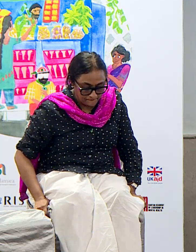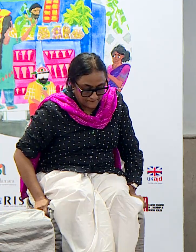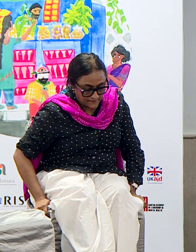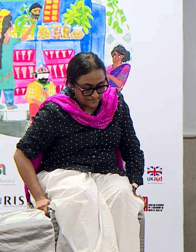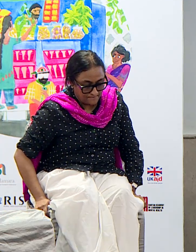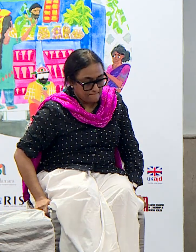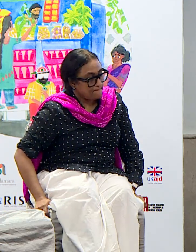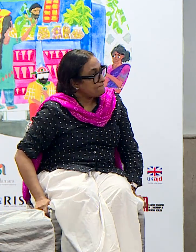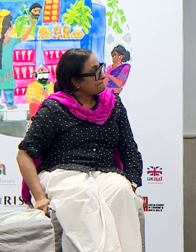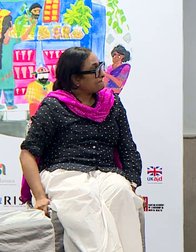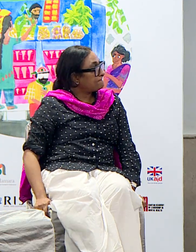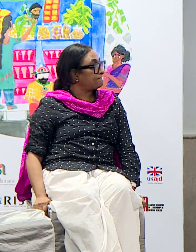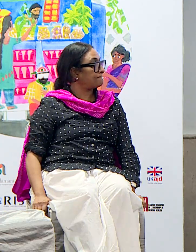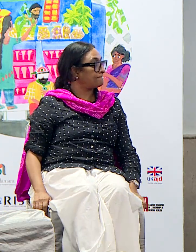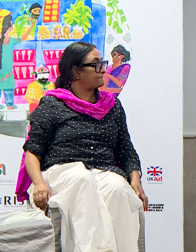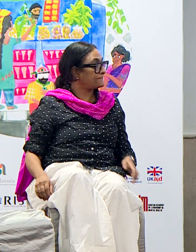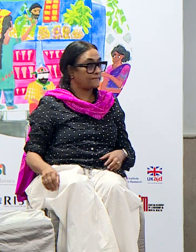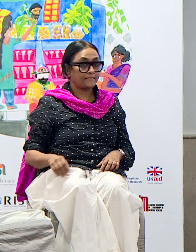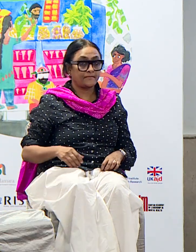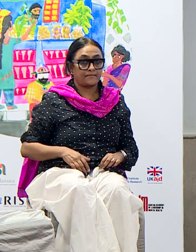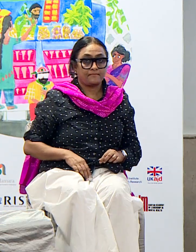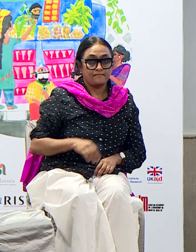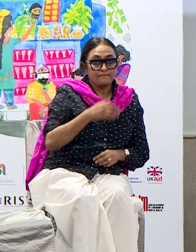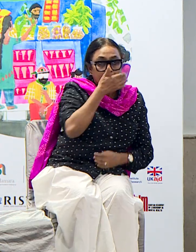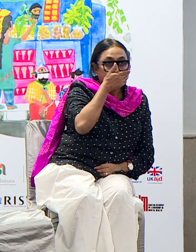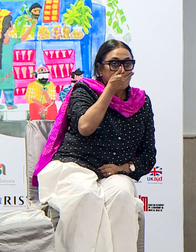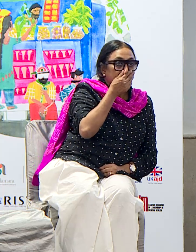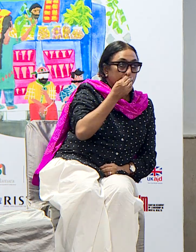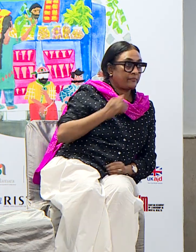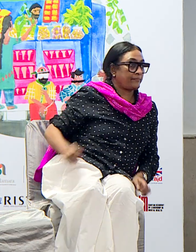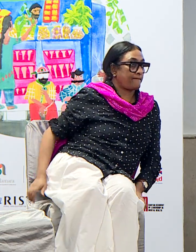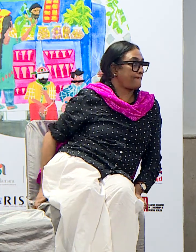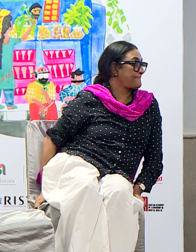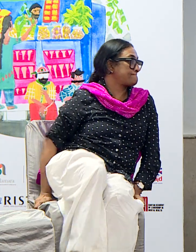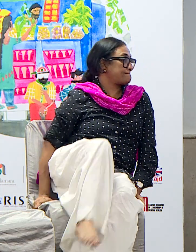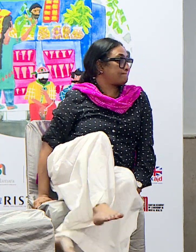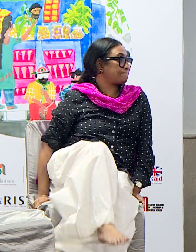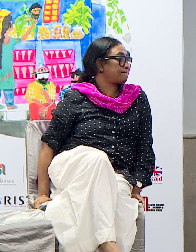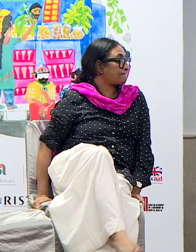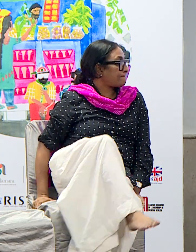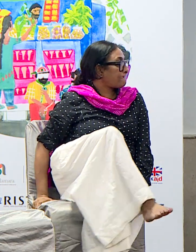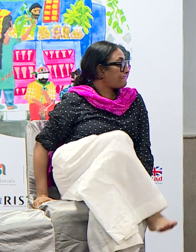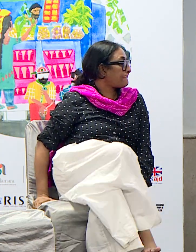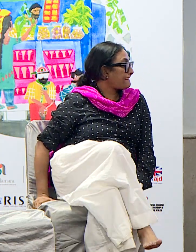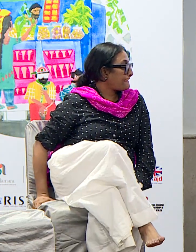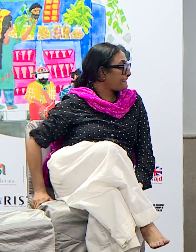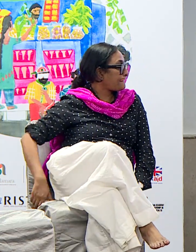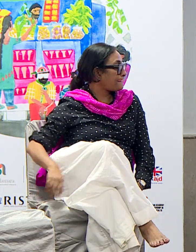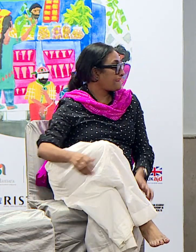So, you can come back all together, please. And now we